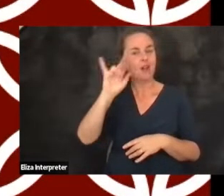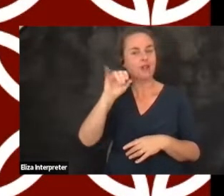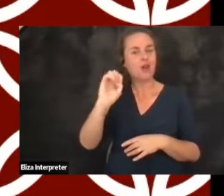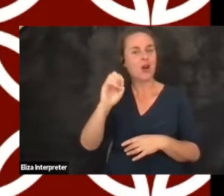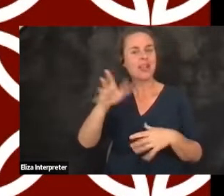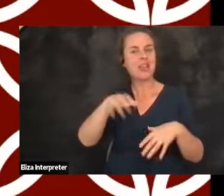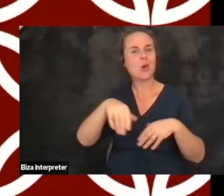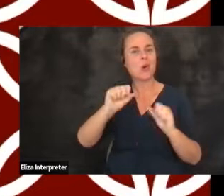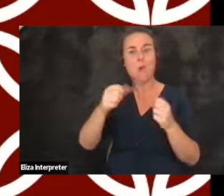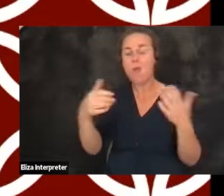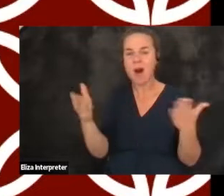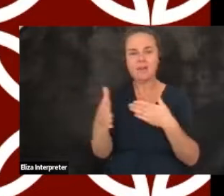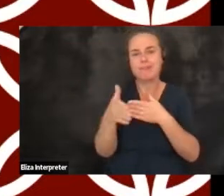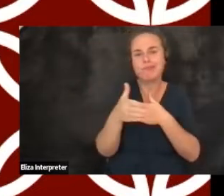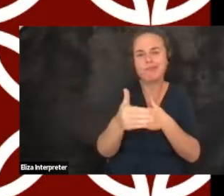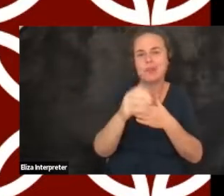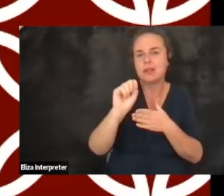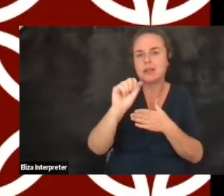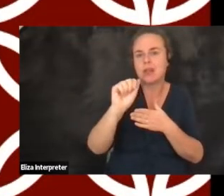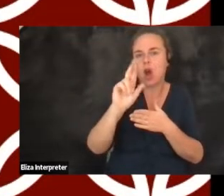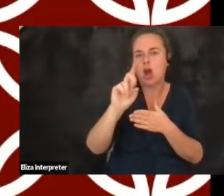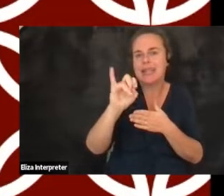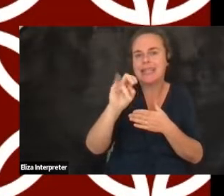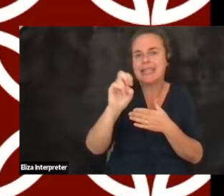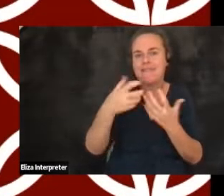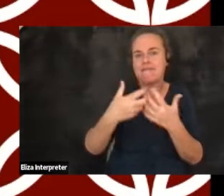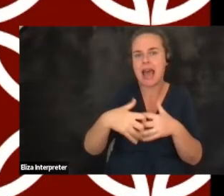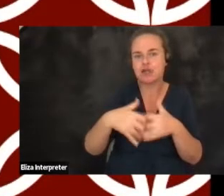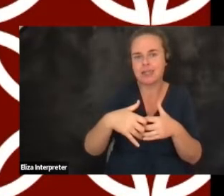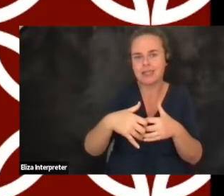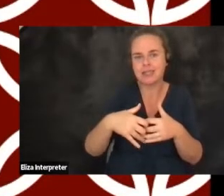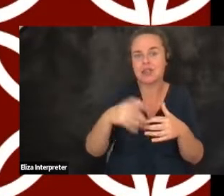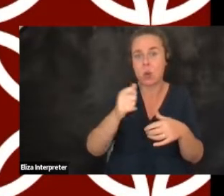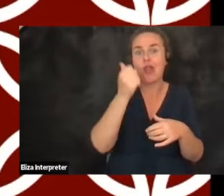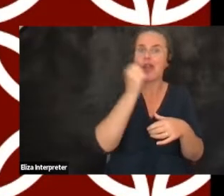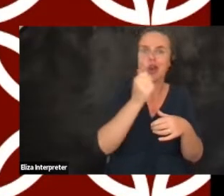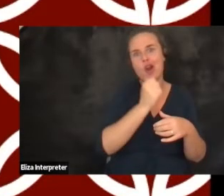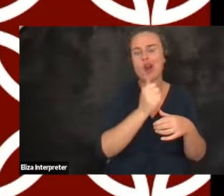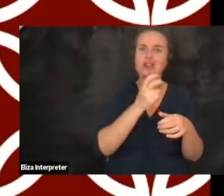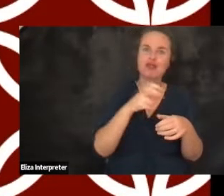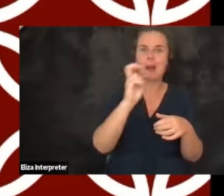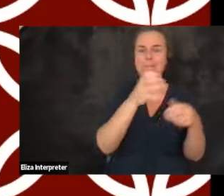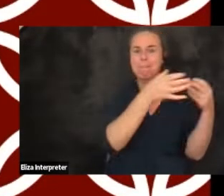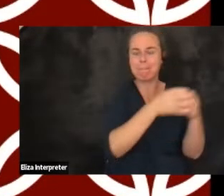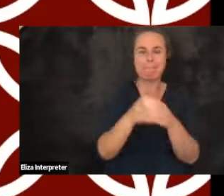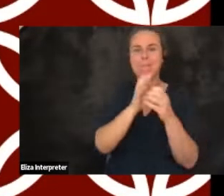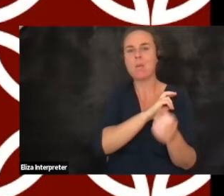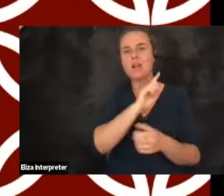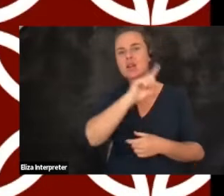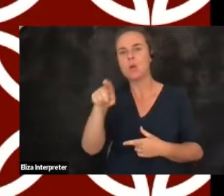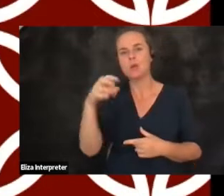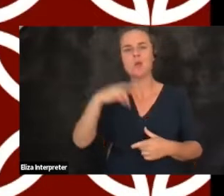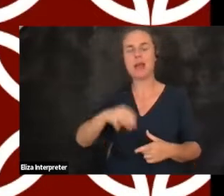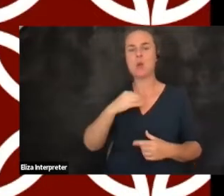sardine factory. And when we girls would go to Maine, we would eat sardines and